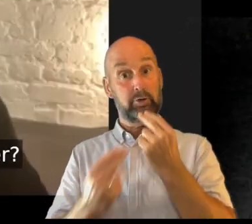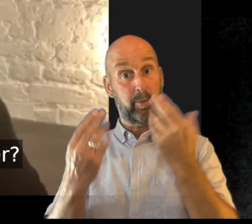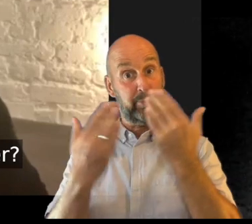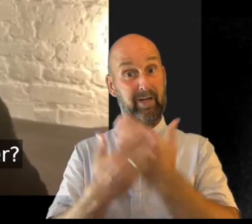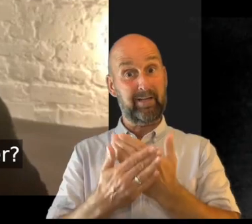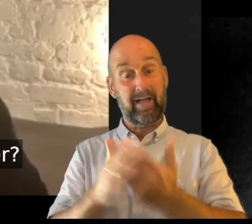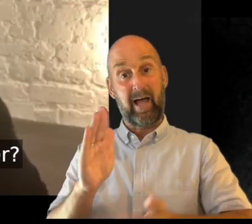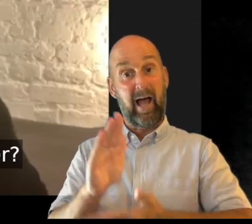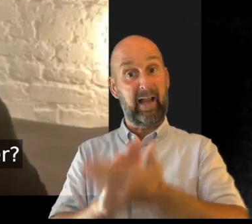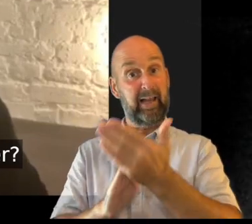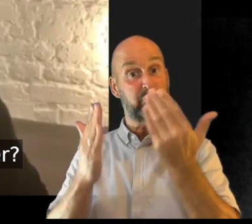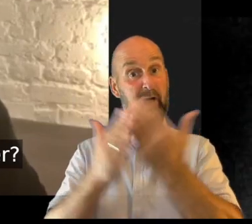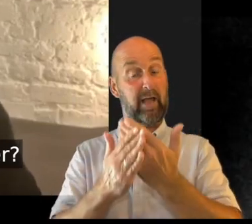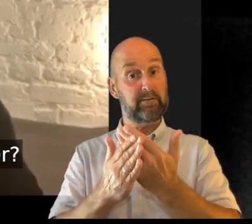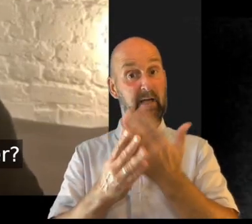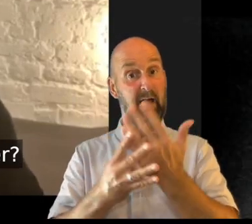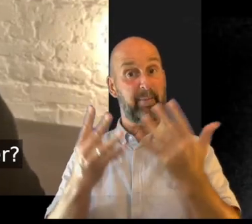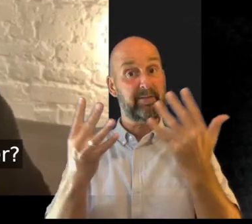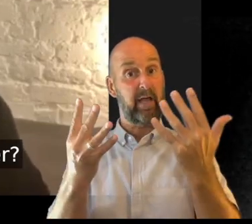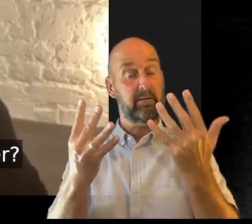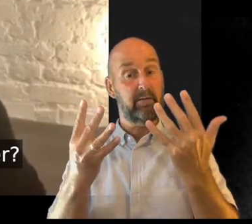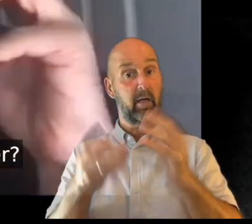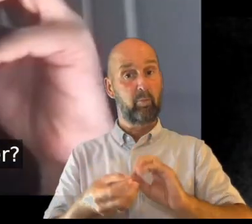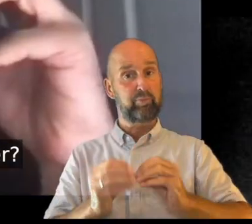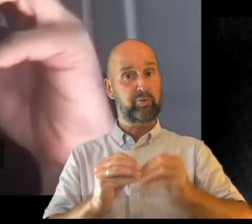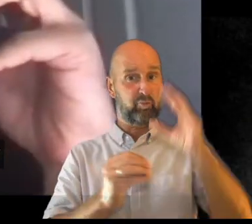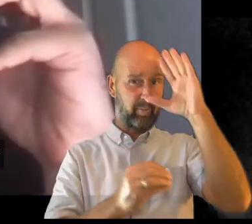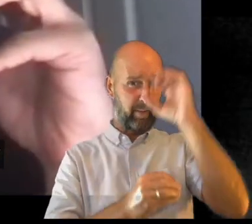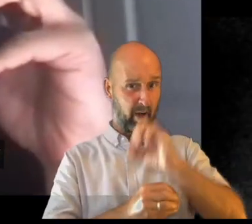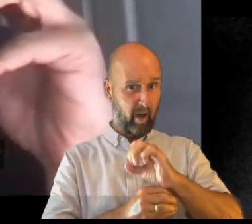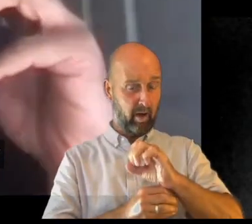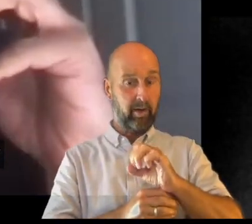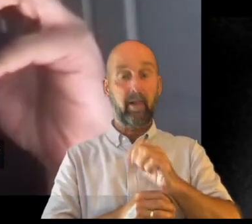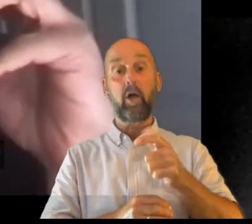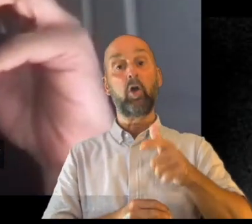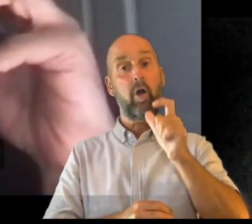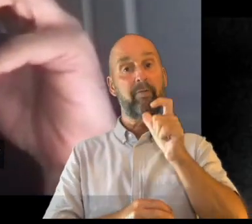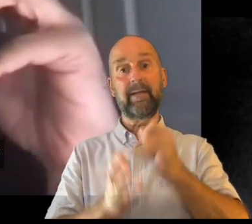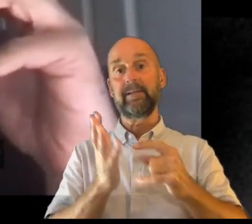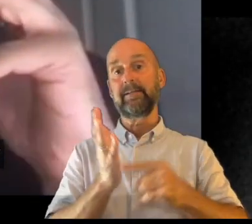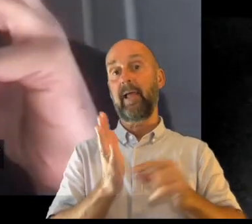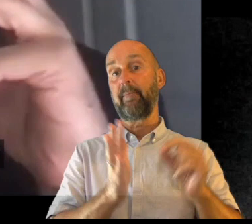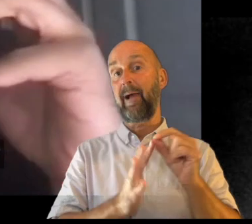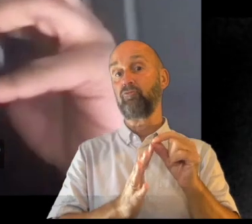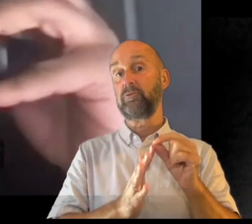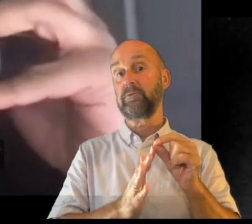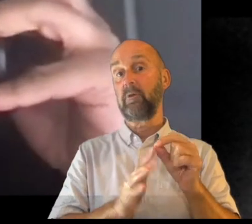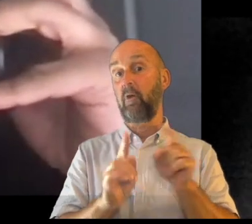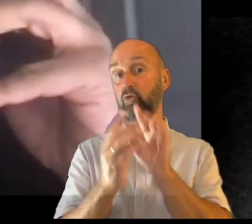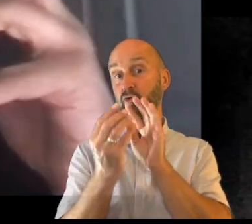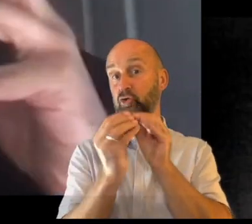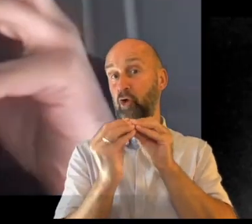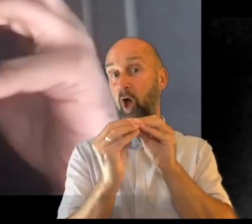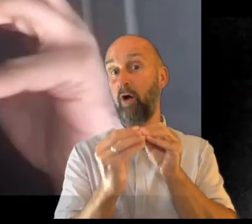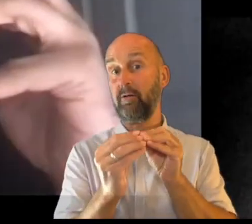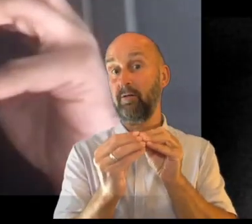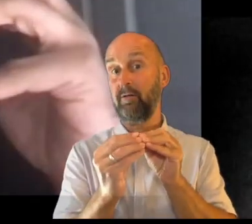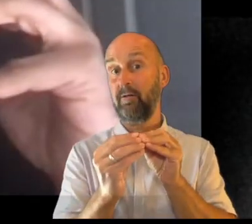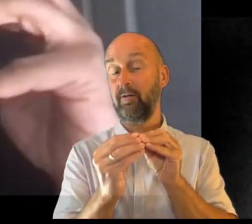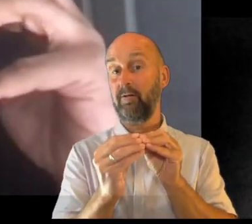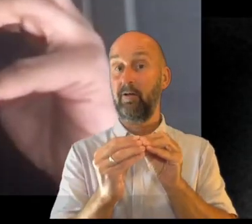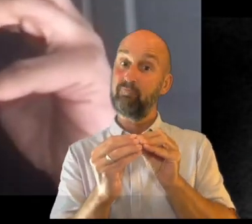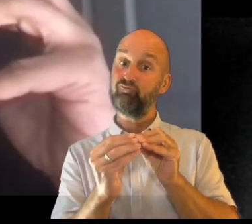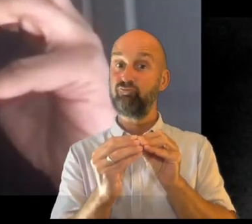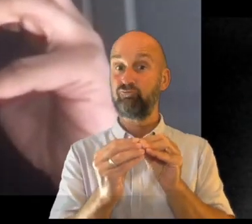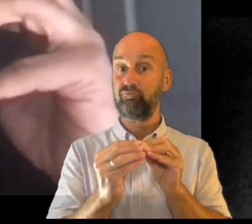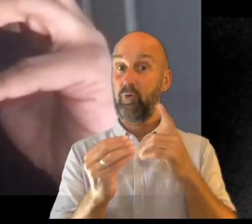I leave at 9:30. Brussels, remember? Coffee at St. Pancras and snog? I'll sign